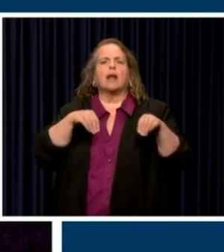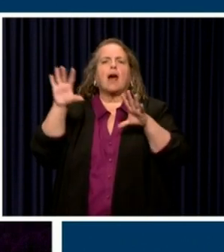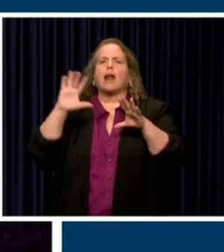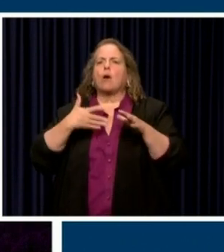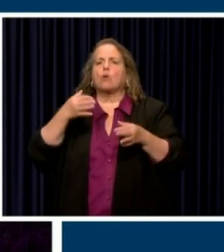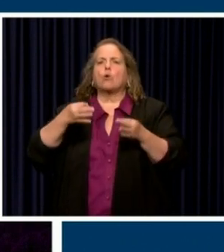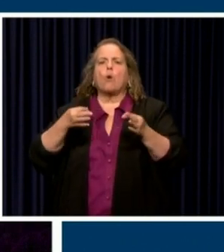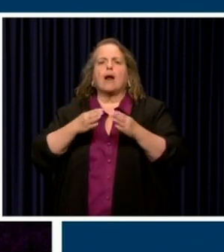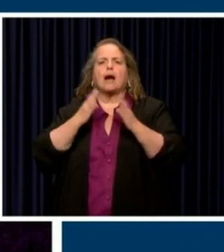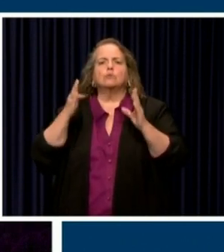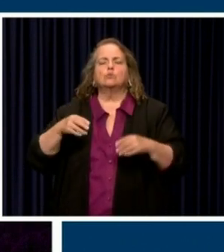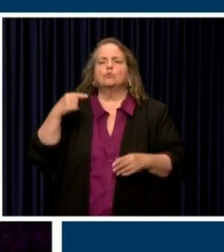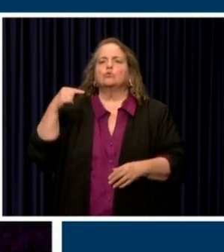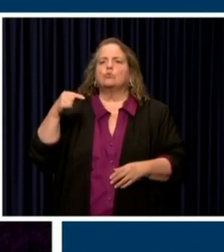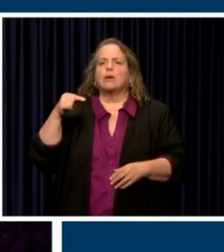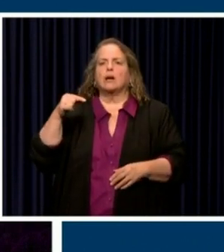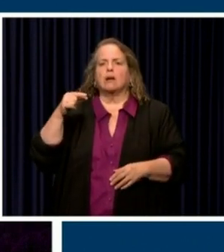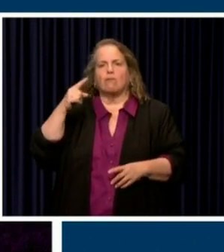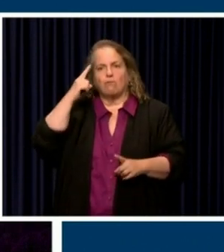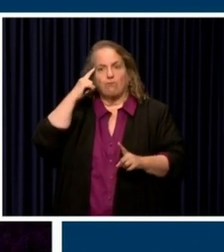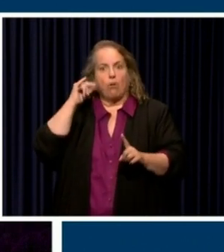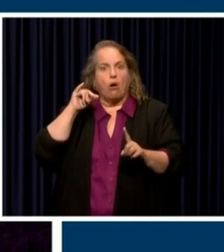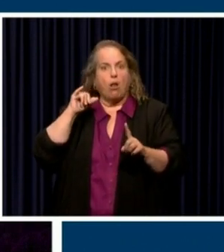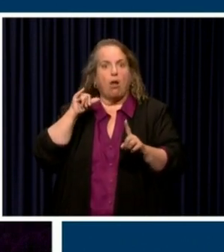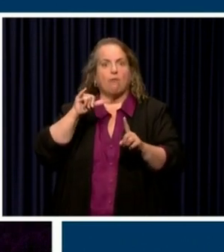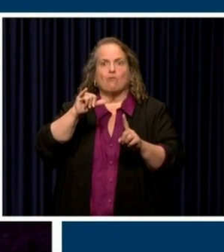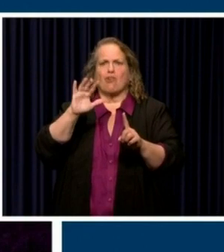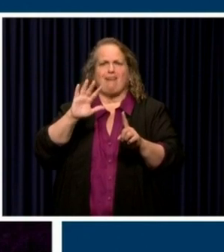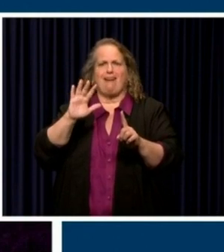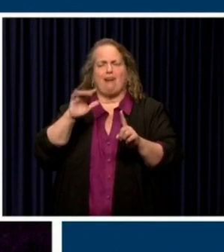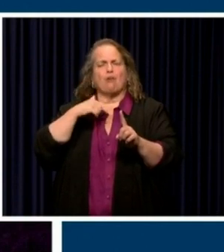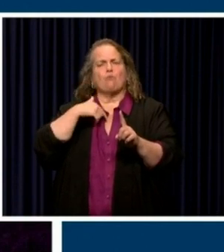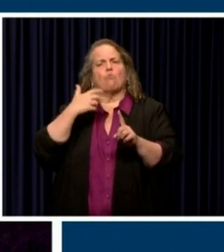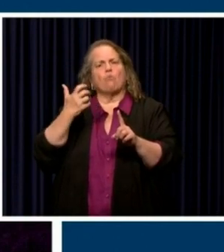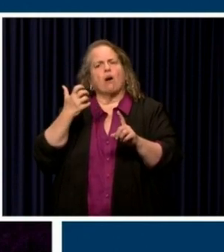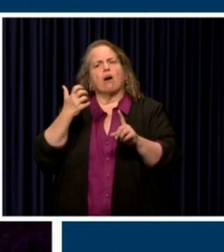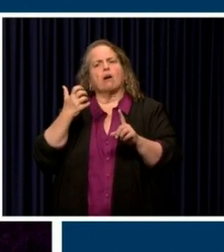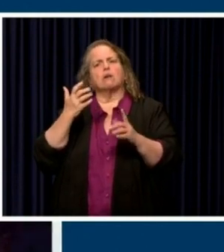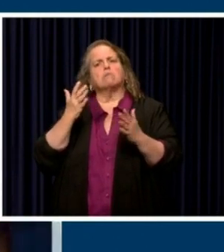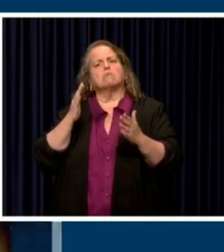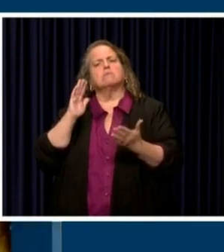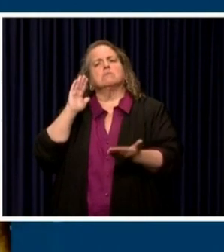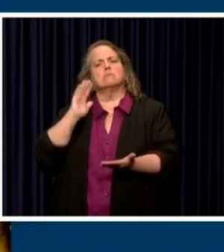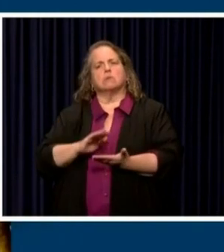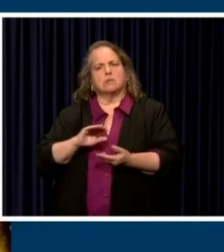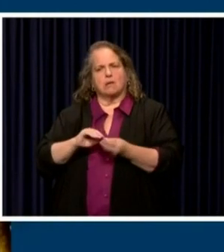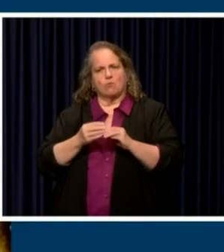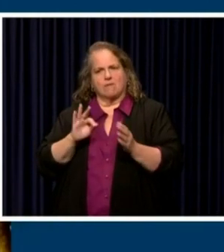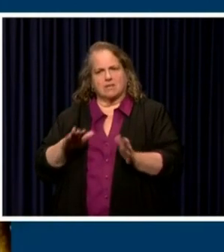green for any longer than we absolutely have to.